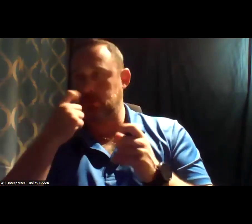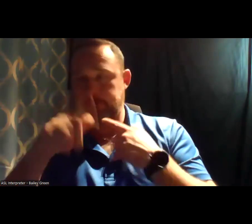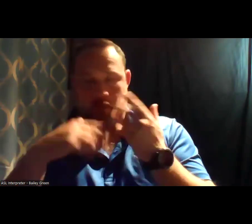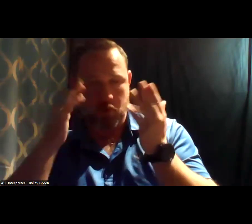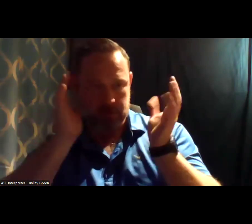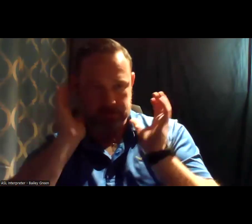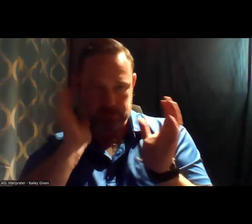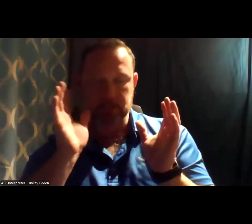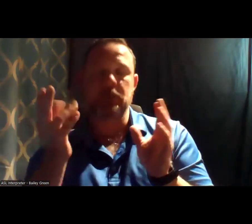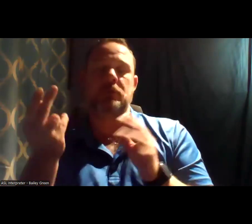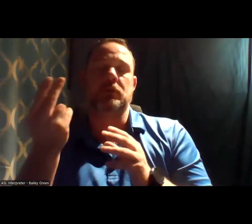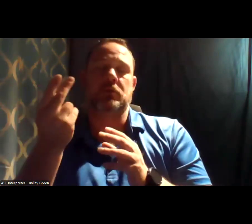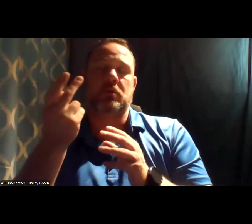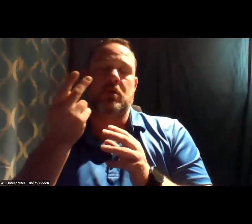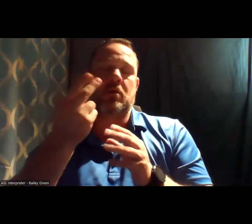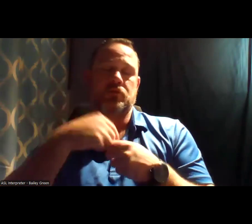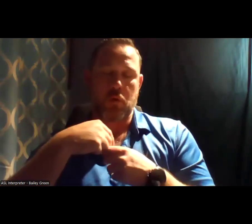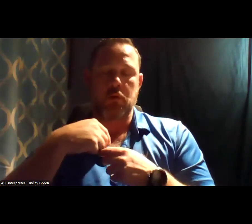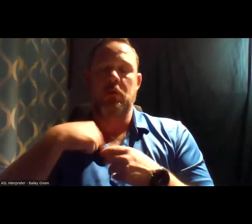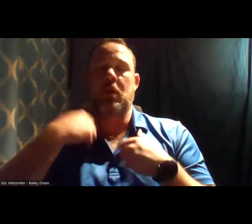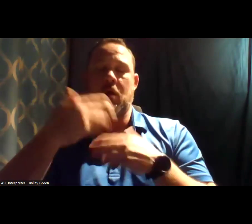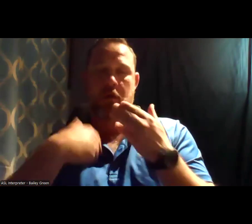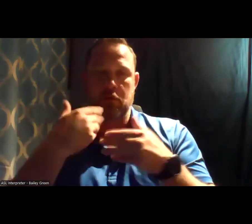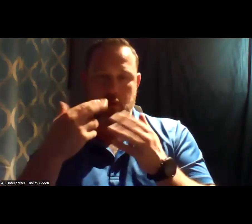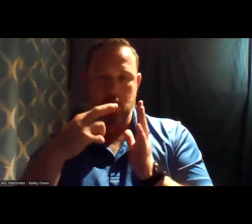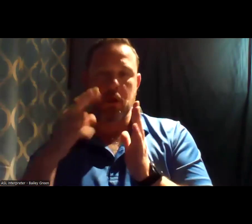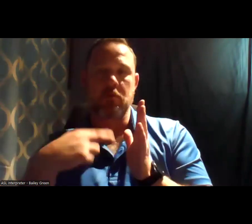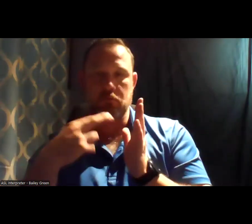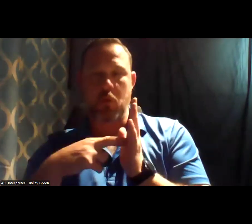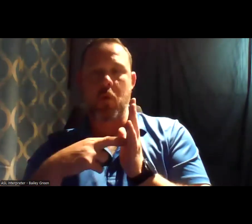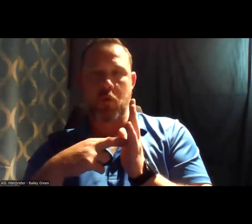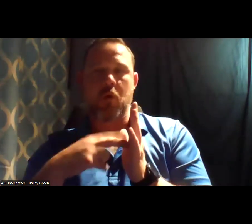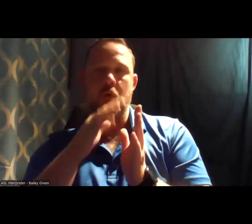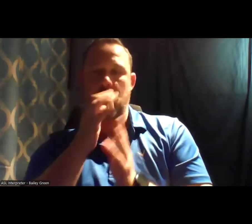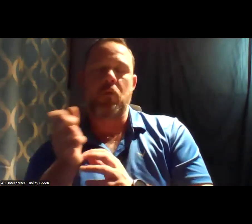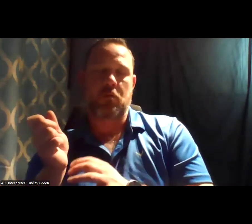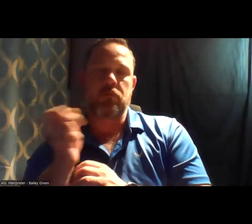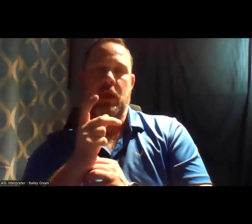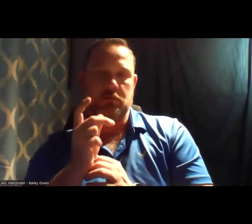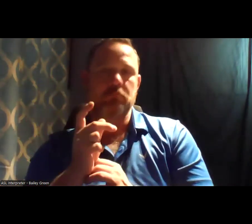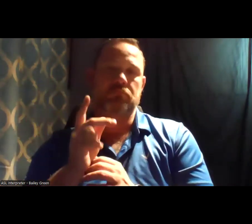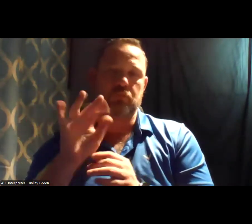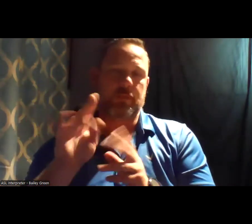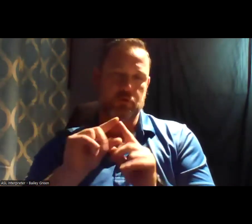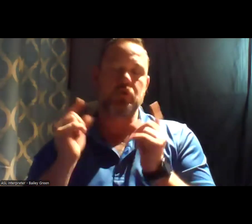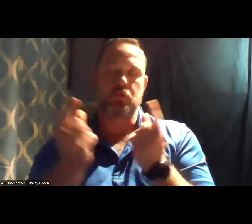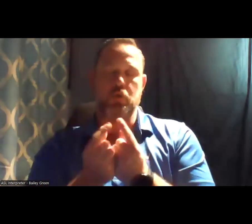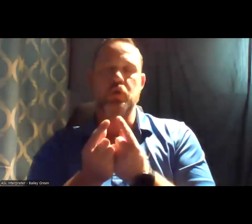listening today, as well as our ongoing role. And, we'll be returning quarterly to this group.